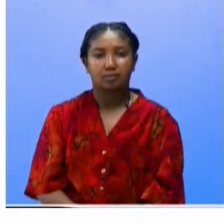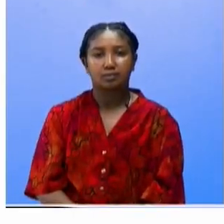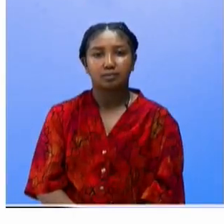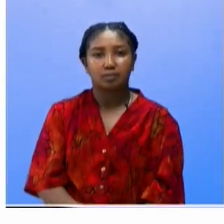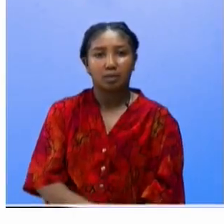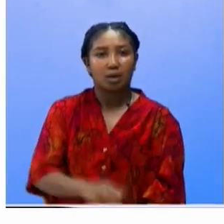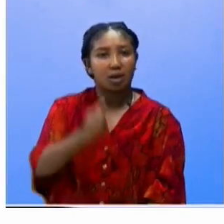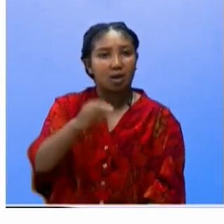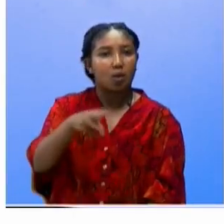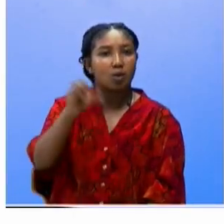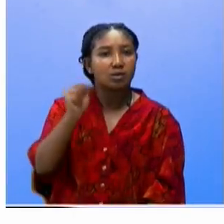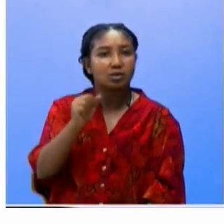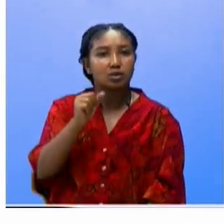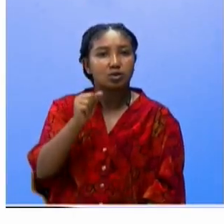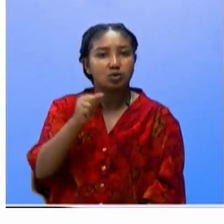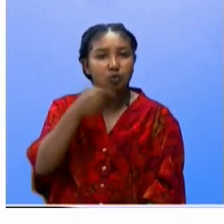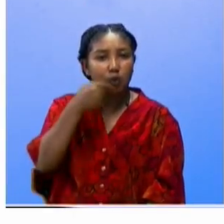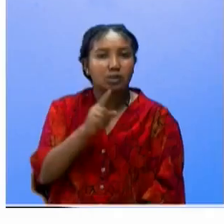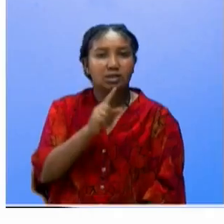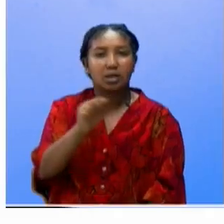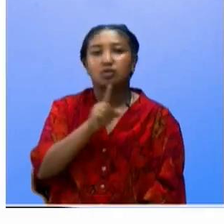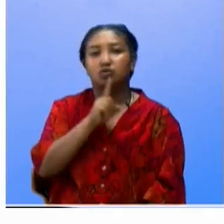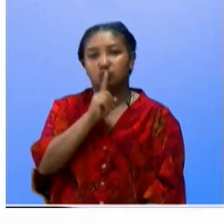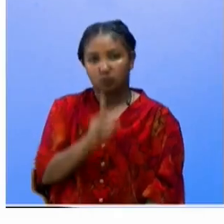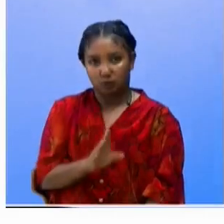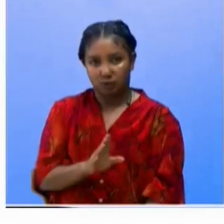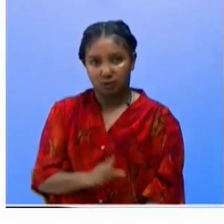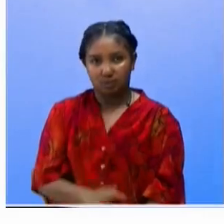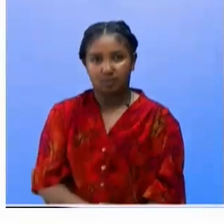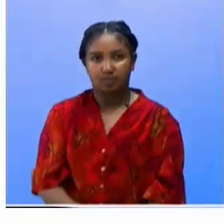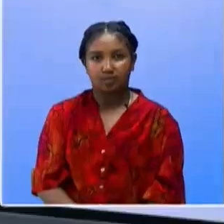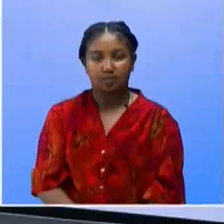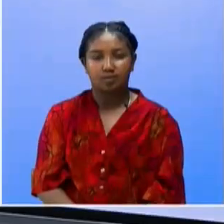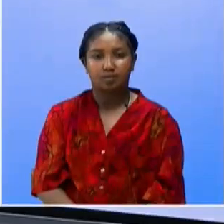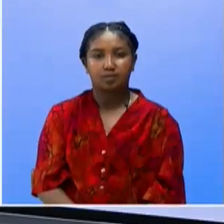He was told the truth.